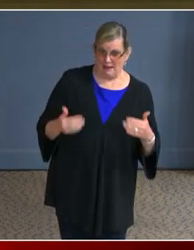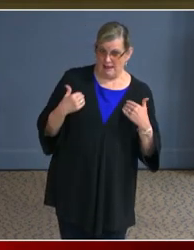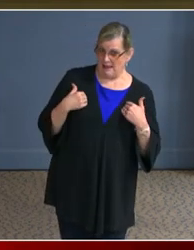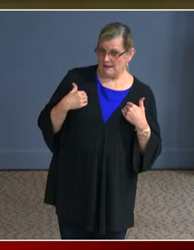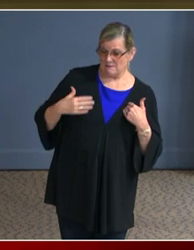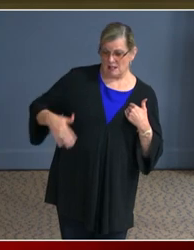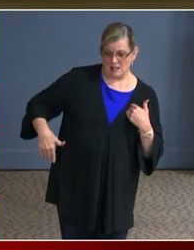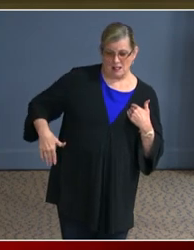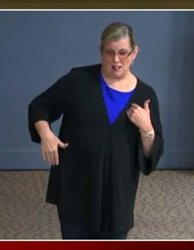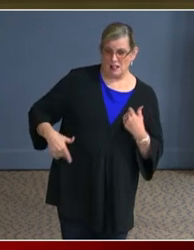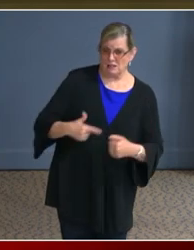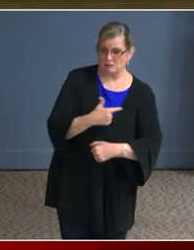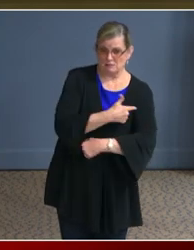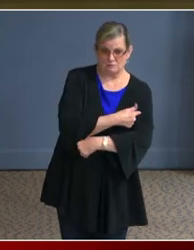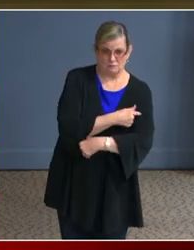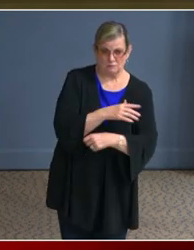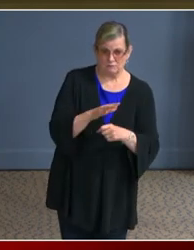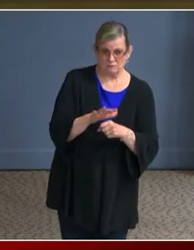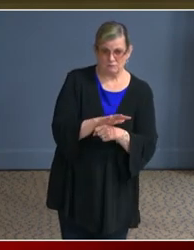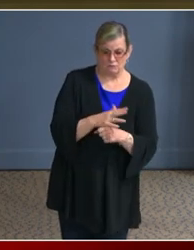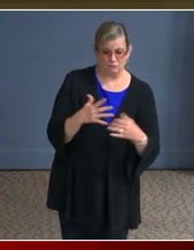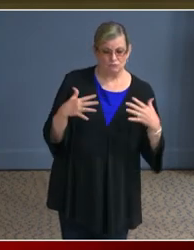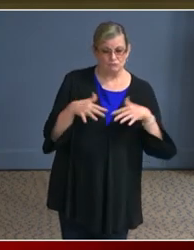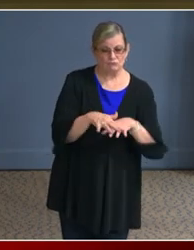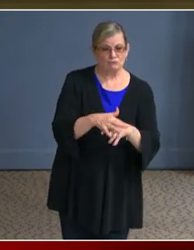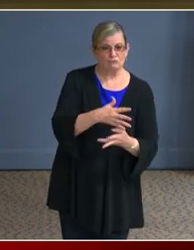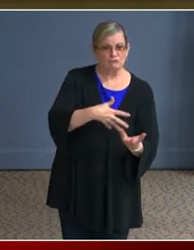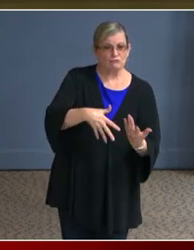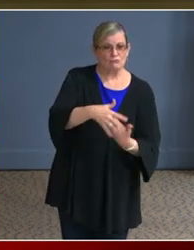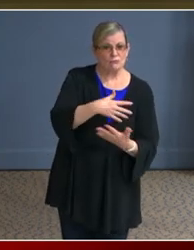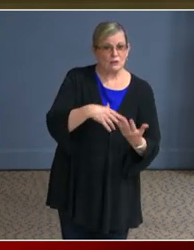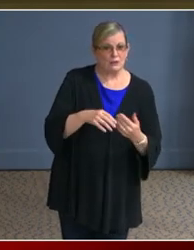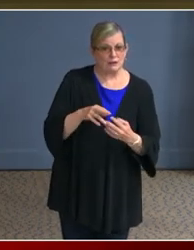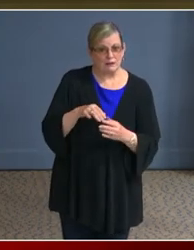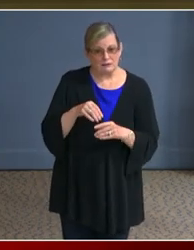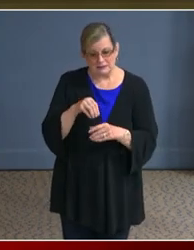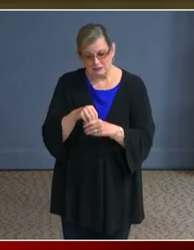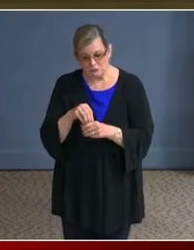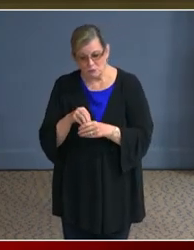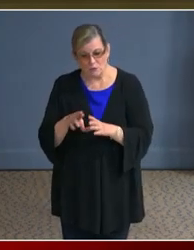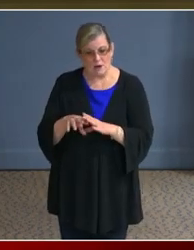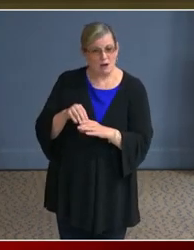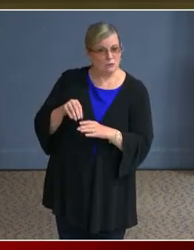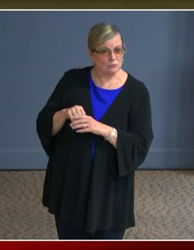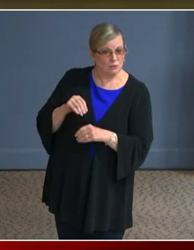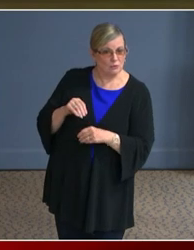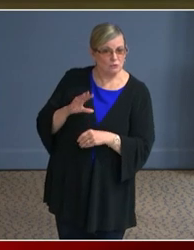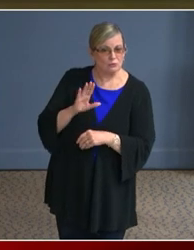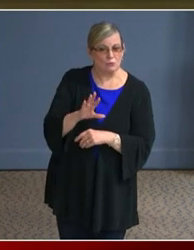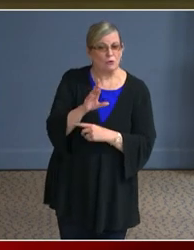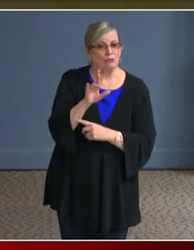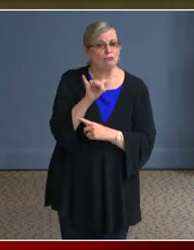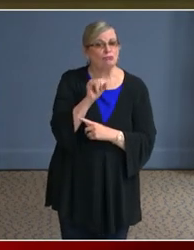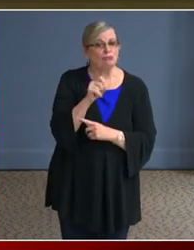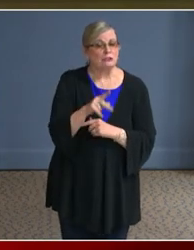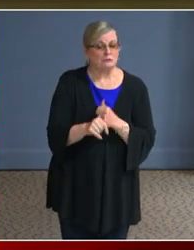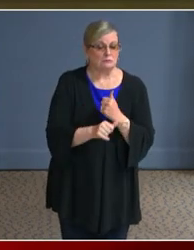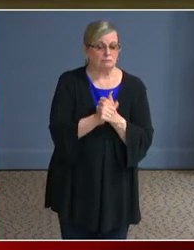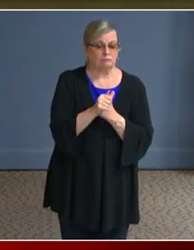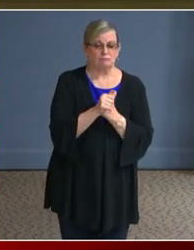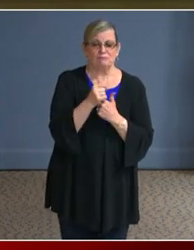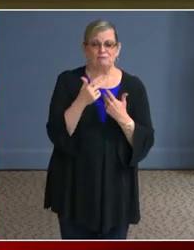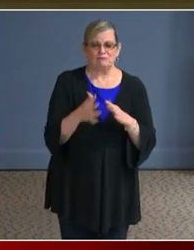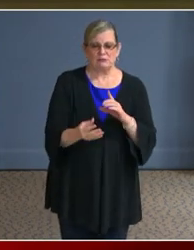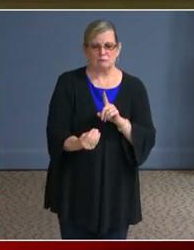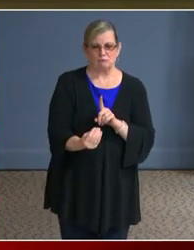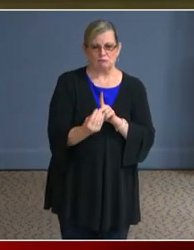fully vaccinated people in your space, whether it be indoor or outdoor, your risk of exposure and transmission to